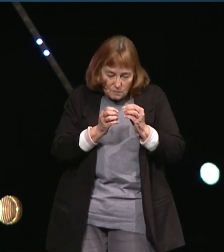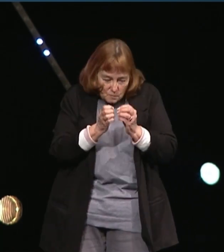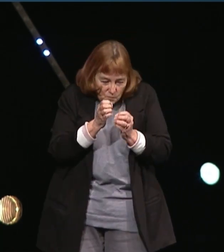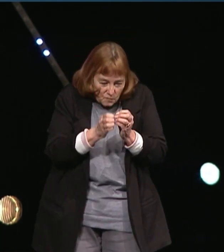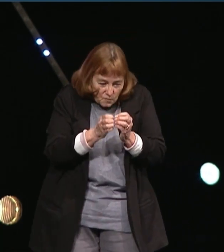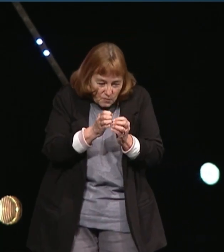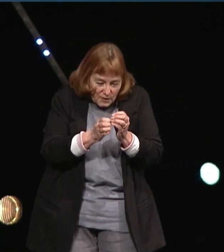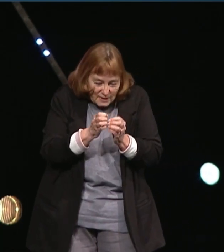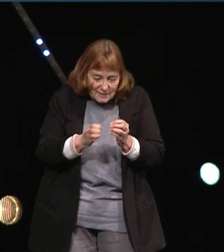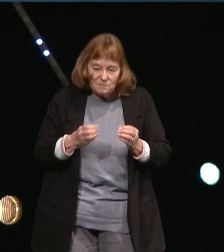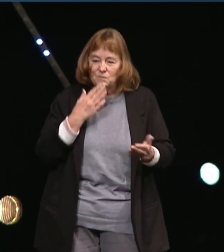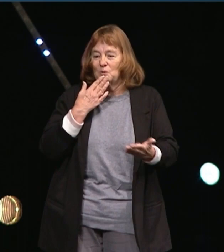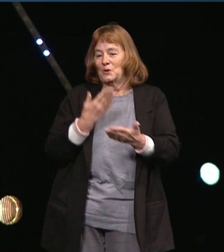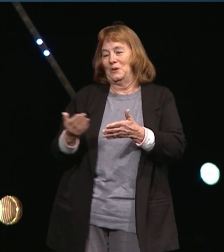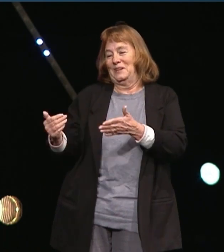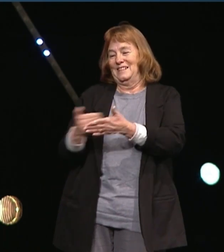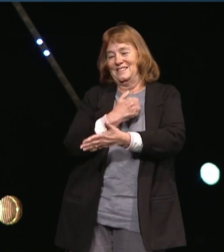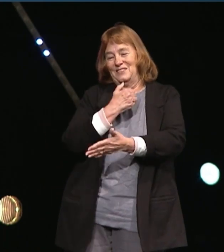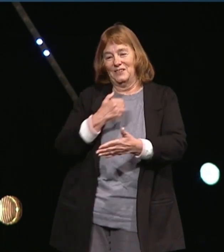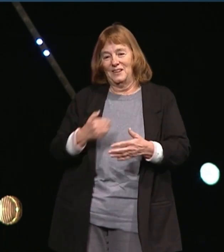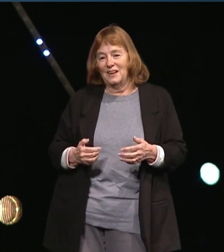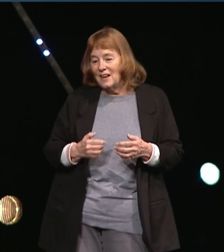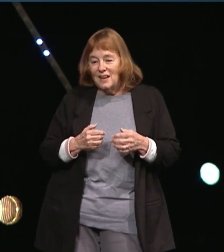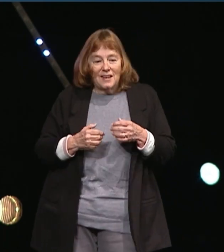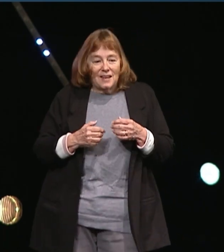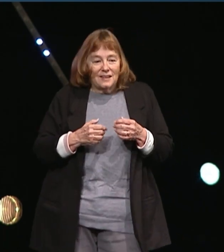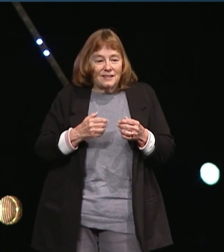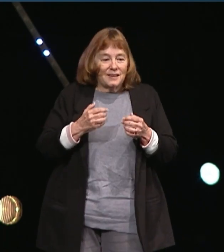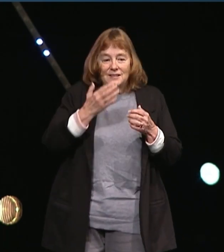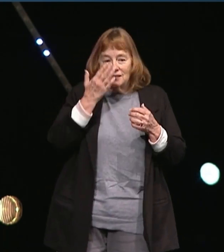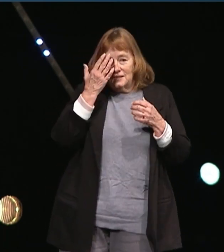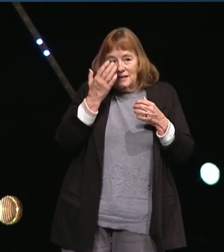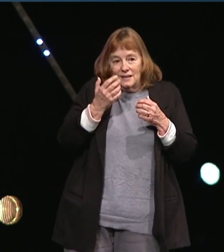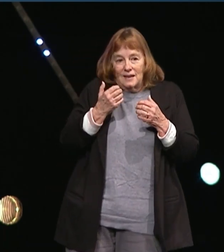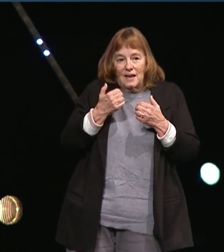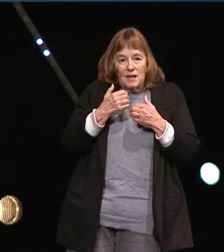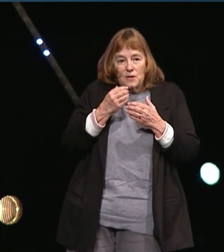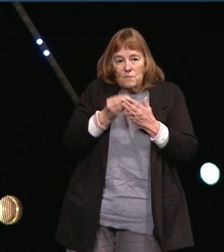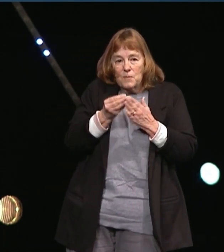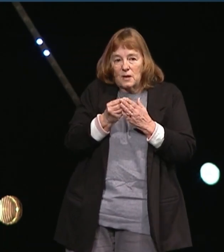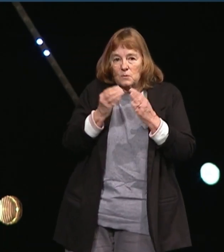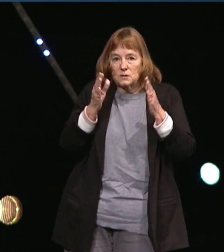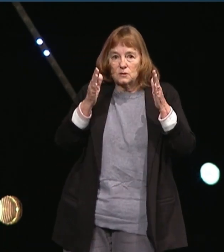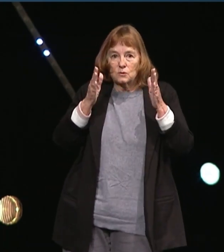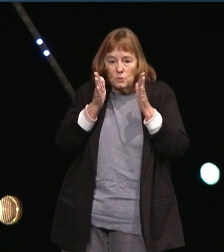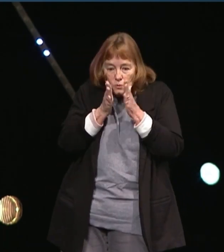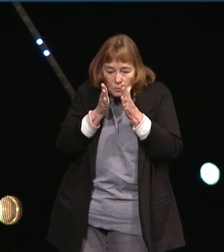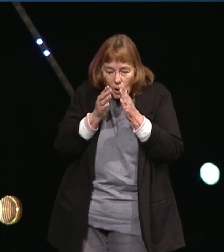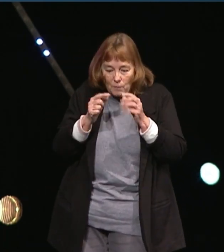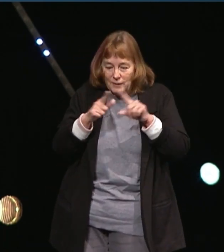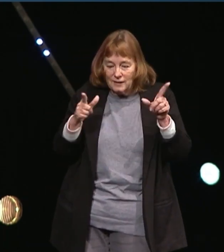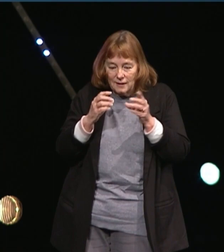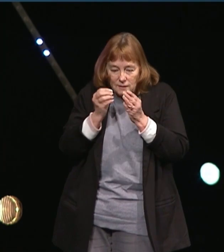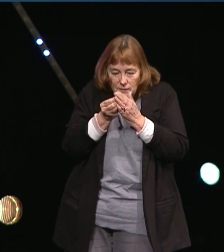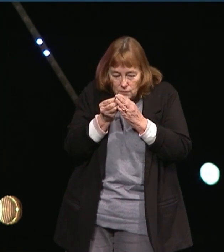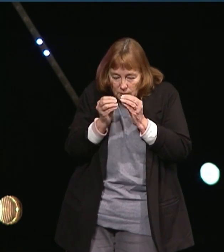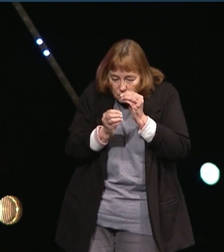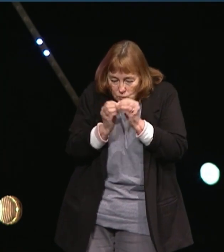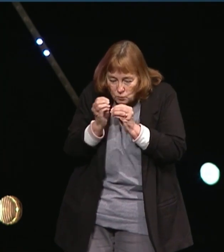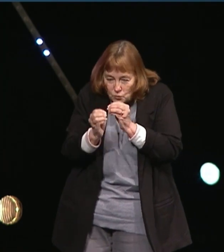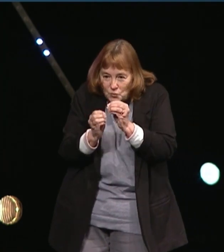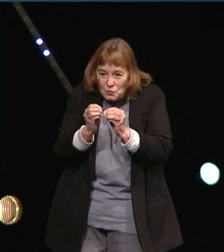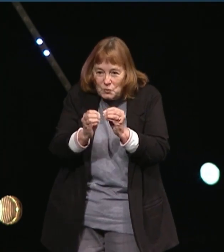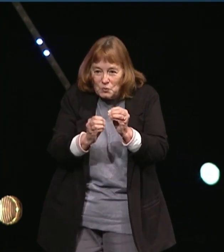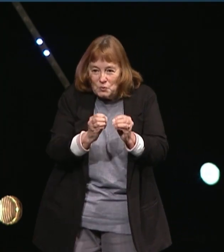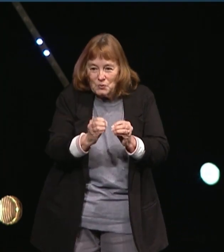and make them as good as new. They didn't have many resources, but it was amazing how they could stretch the ones they had.